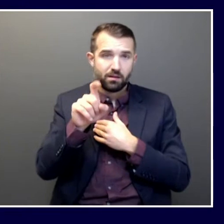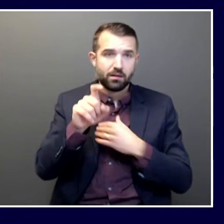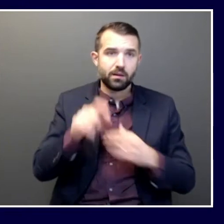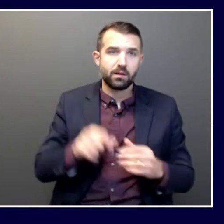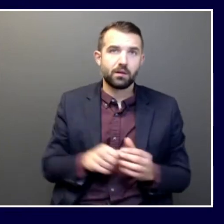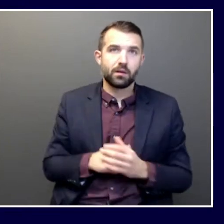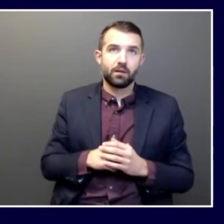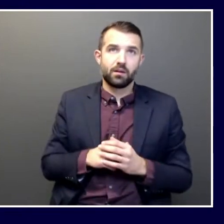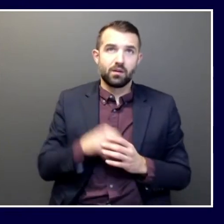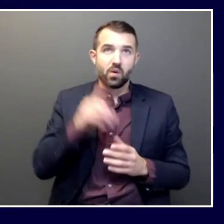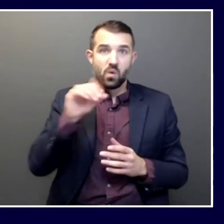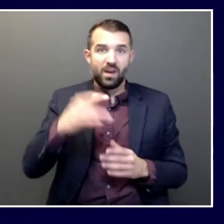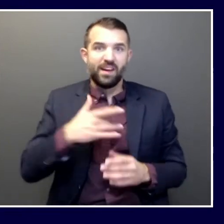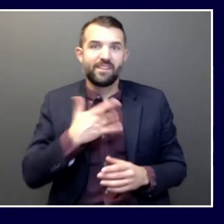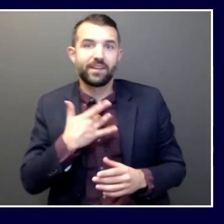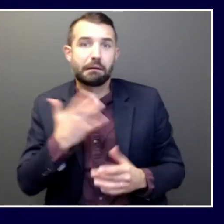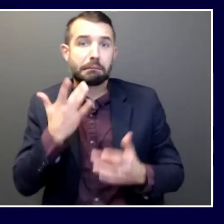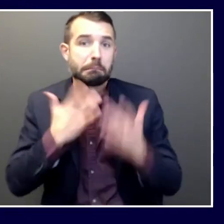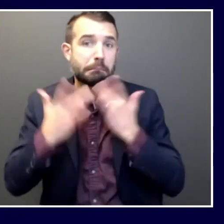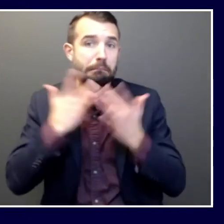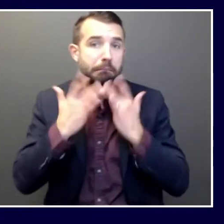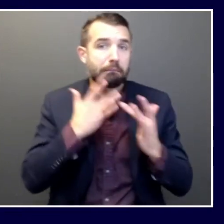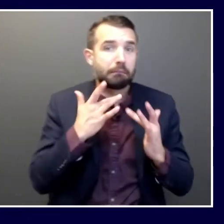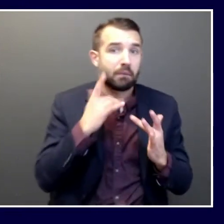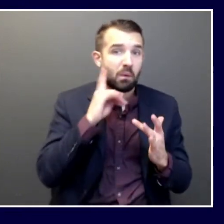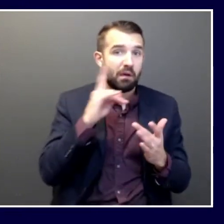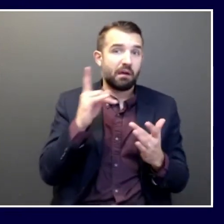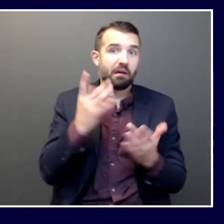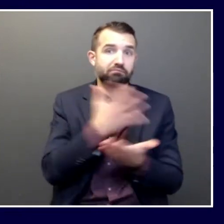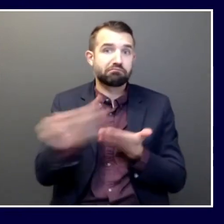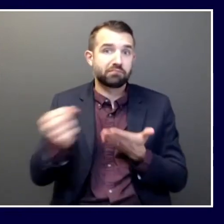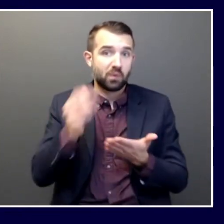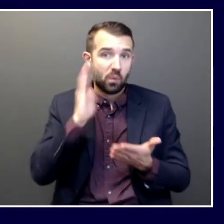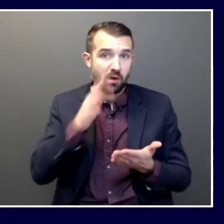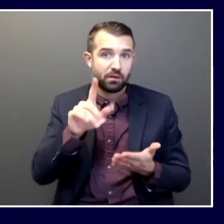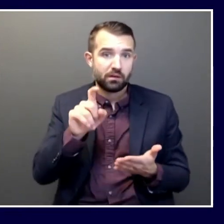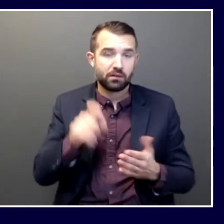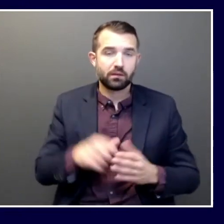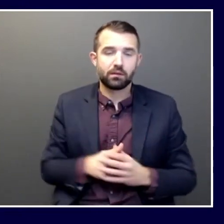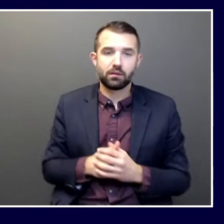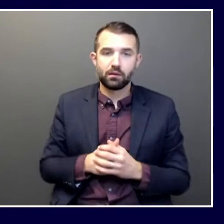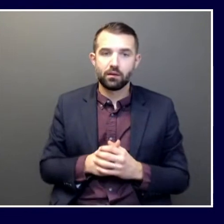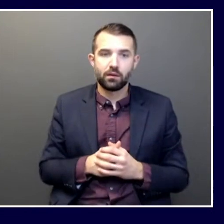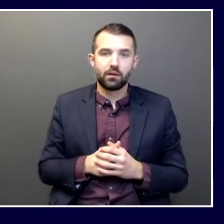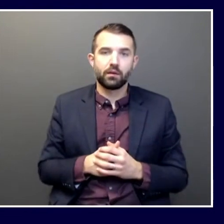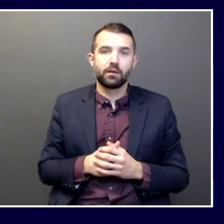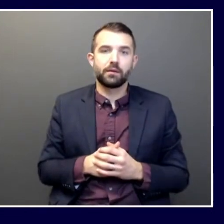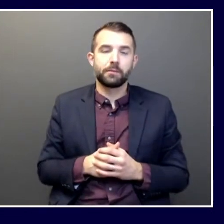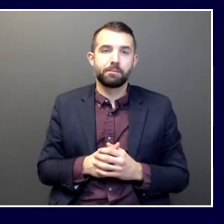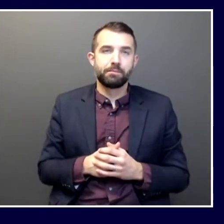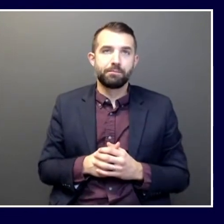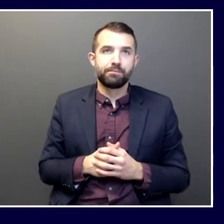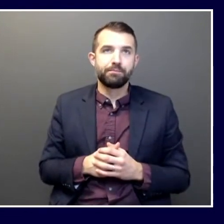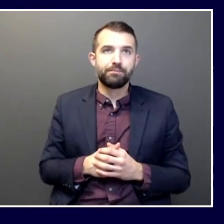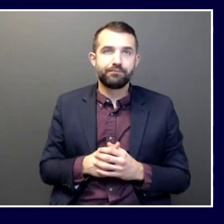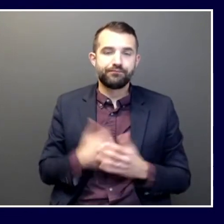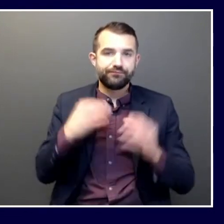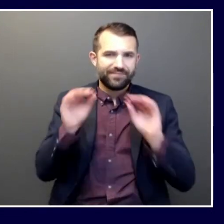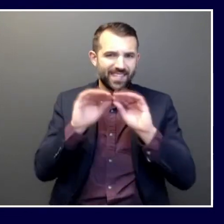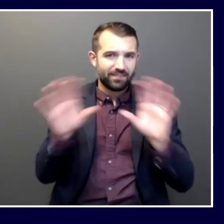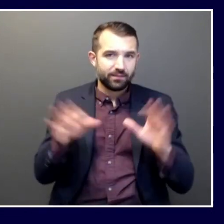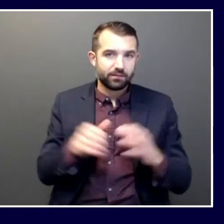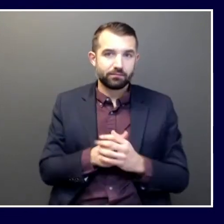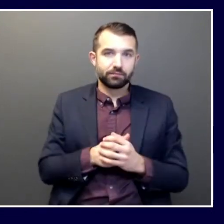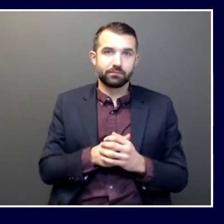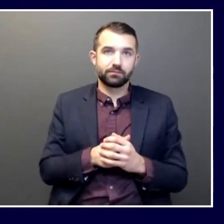that specialty supply there? Sure. And Corey, when you mentioned the specialty supply, you meant the supply of the